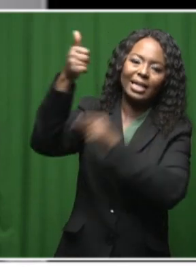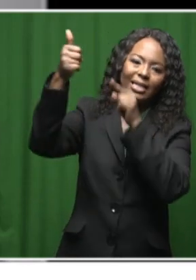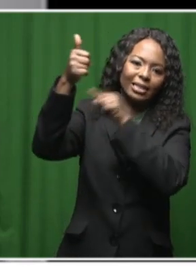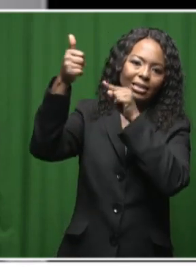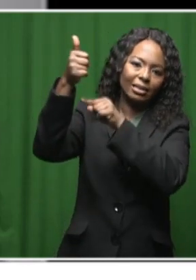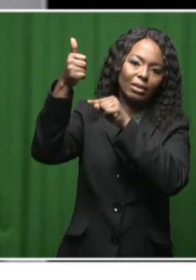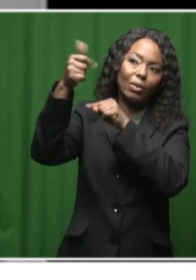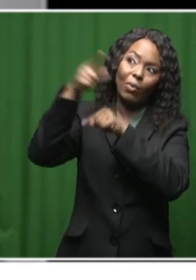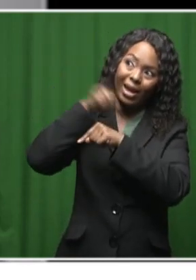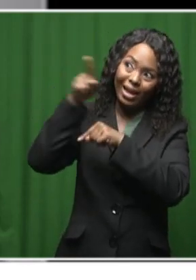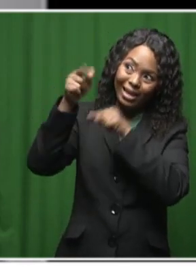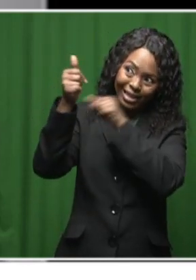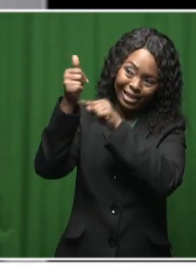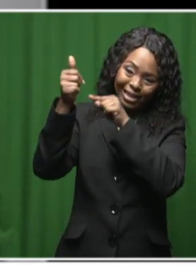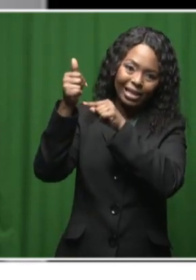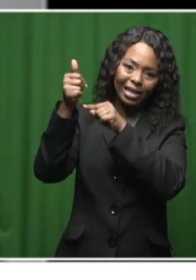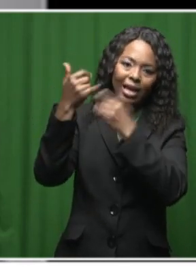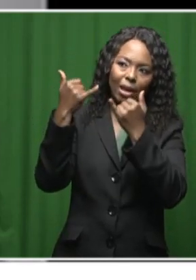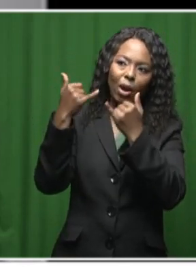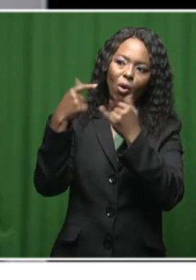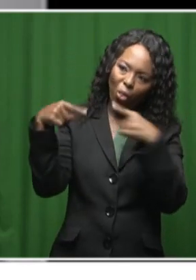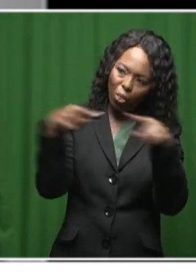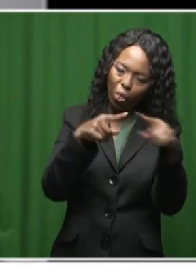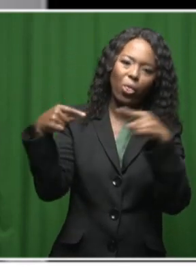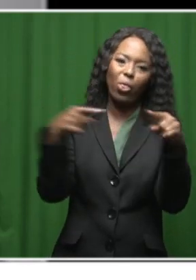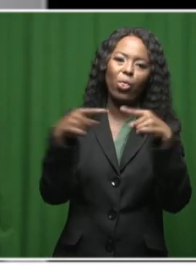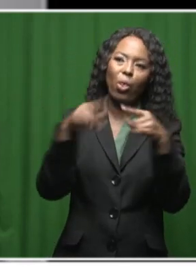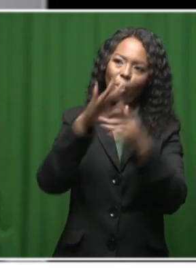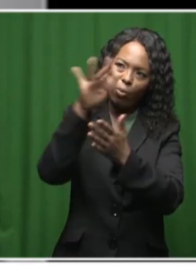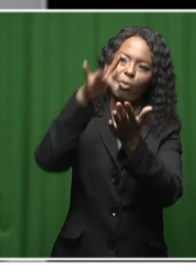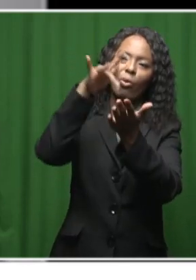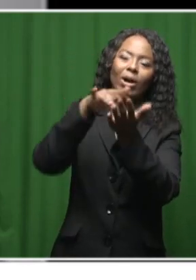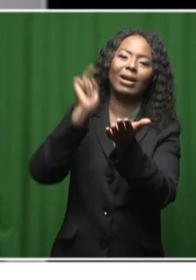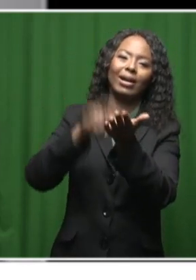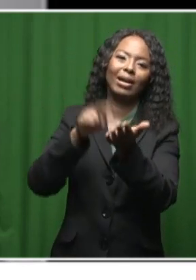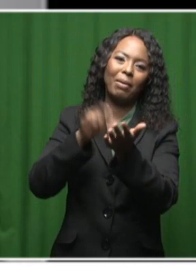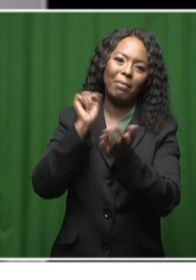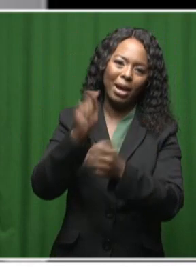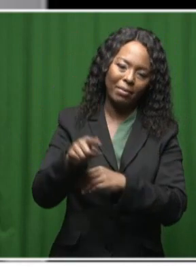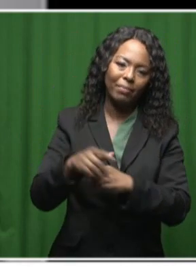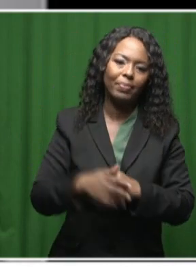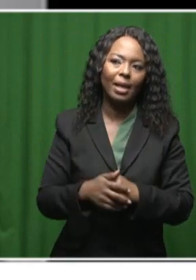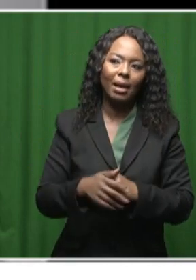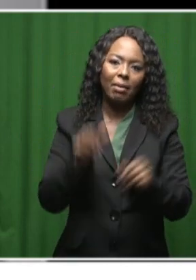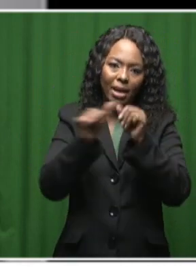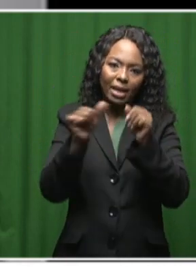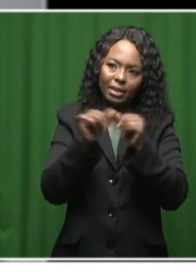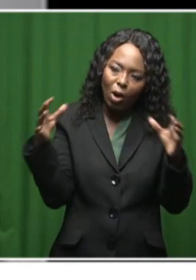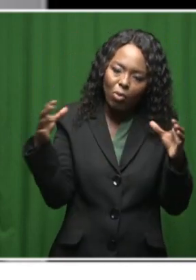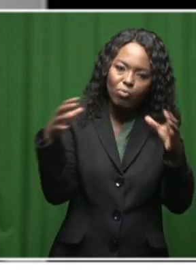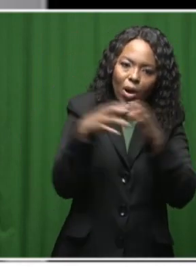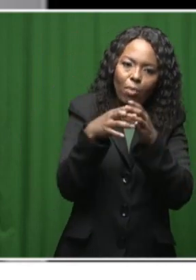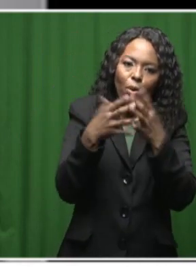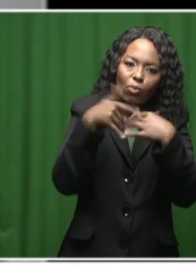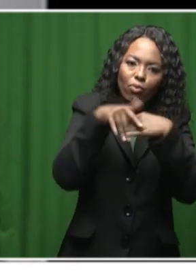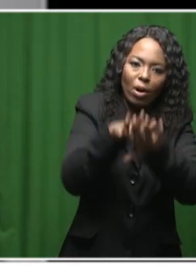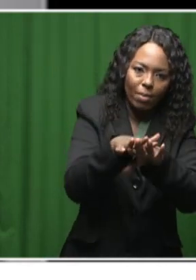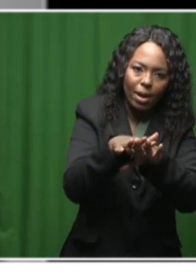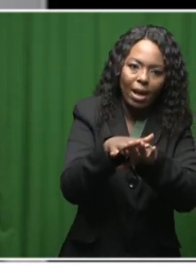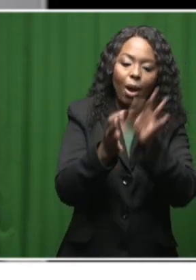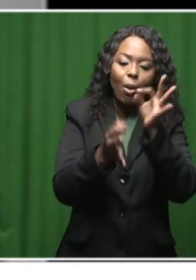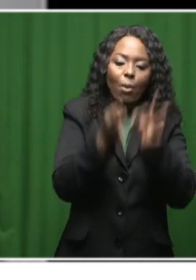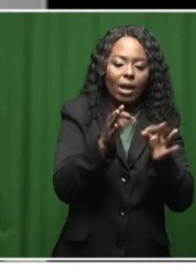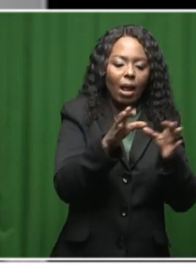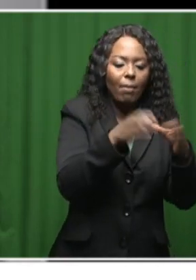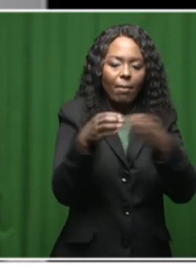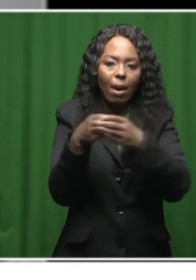contentious issue that parties fight over it. Then you place in the collective type so that all parties that